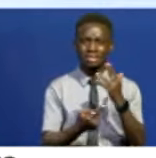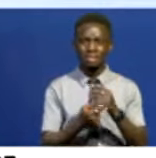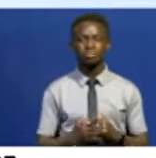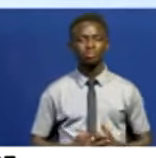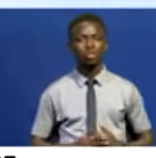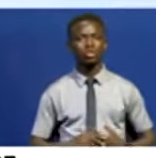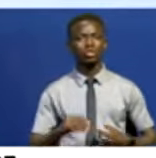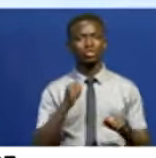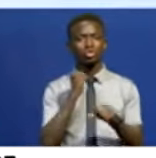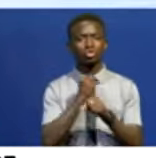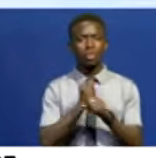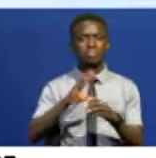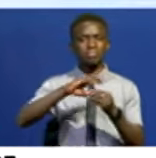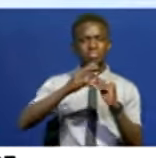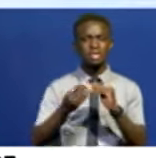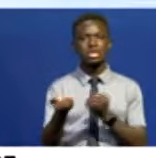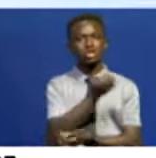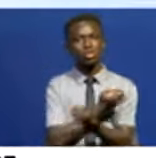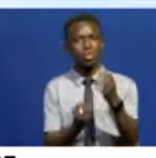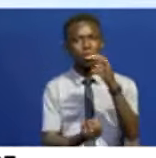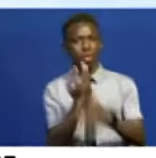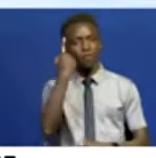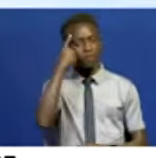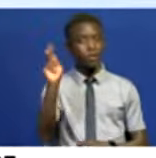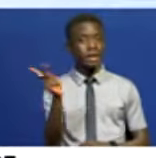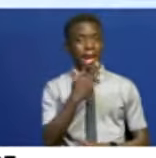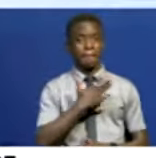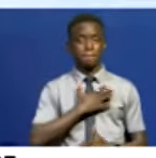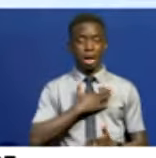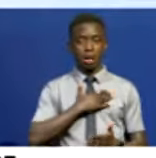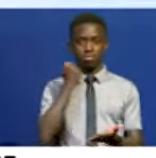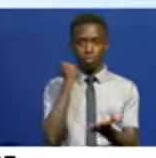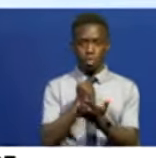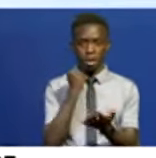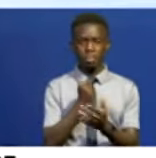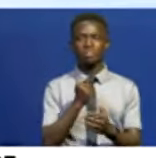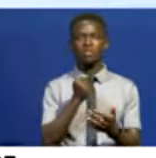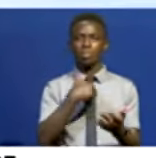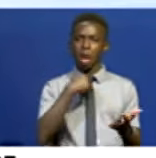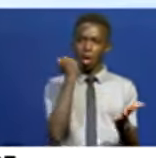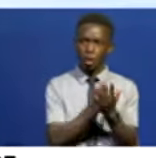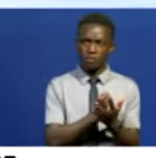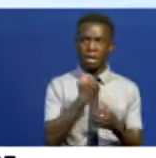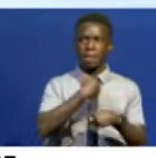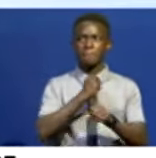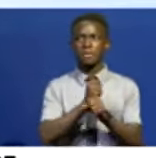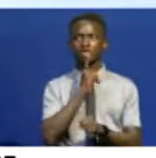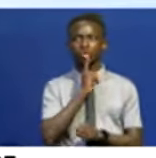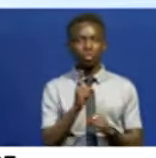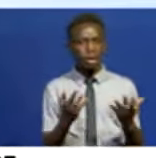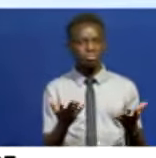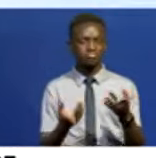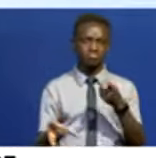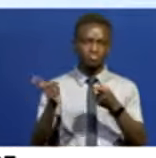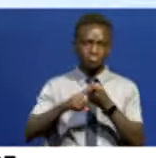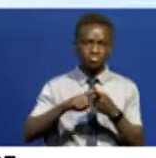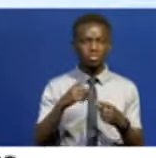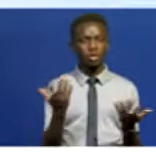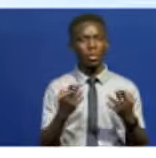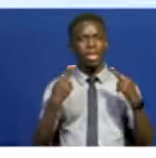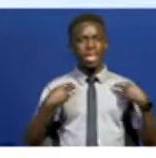economic growth for Kenya, my administration commits to increase tariff lines for imported health products